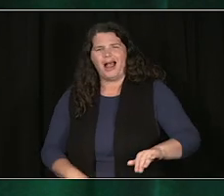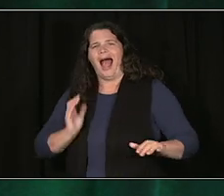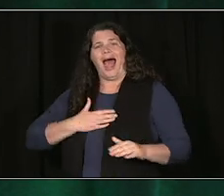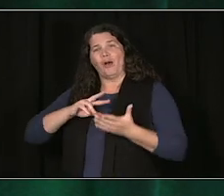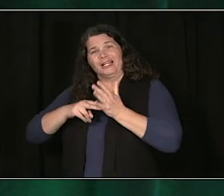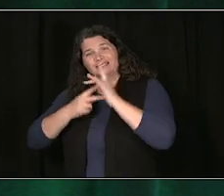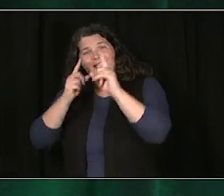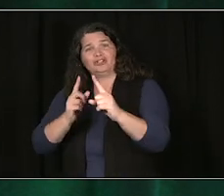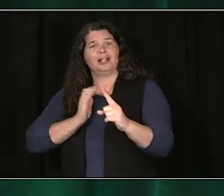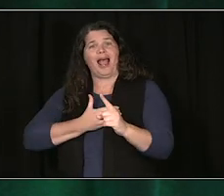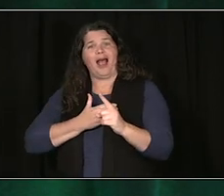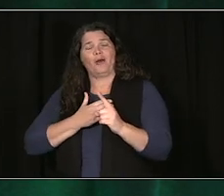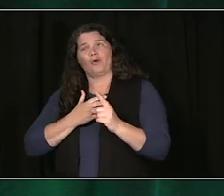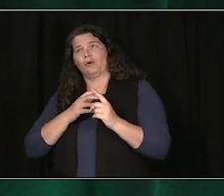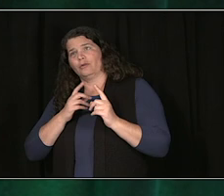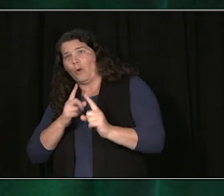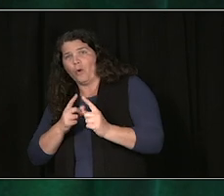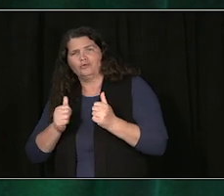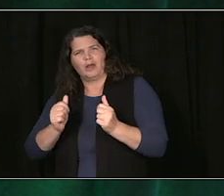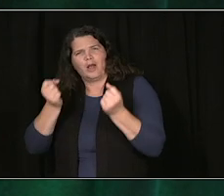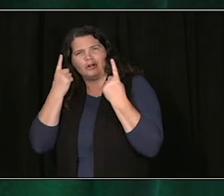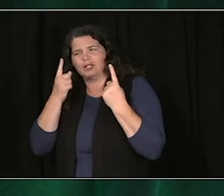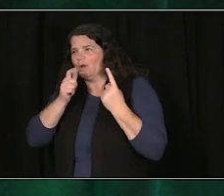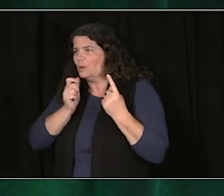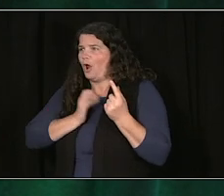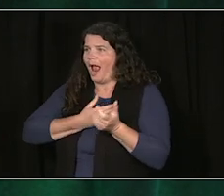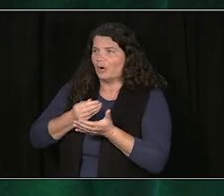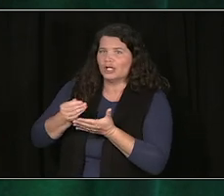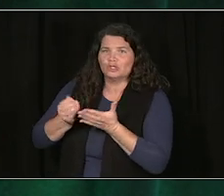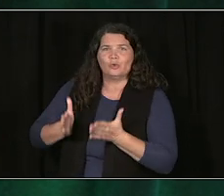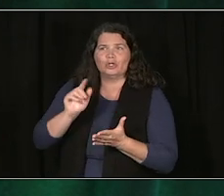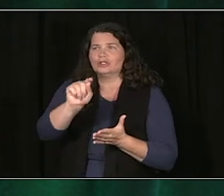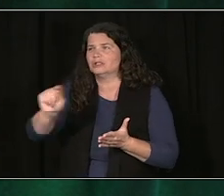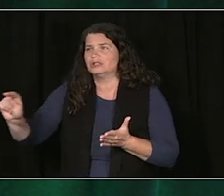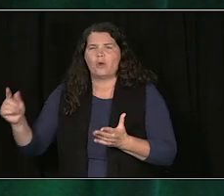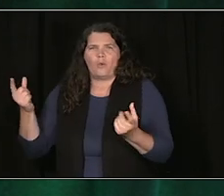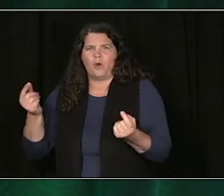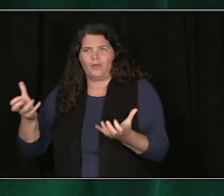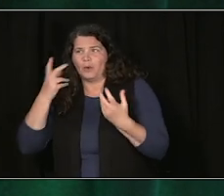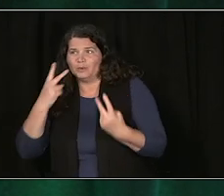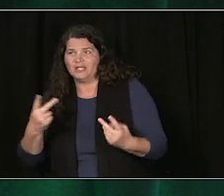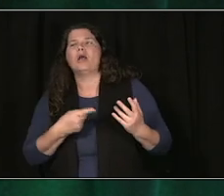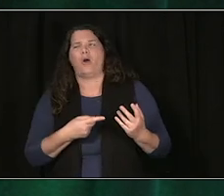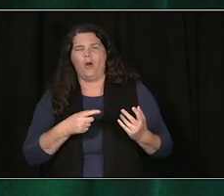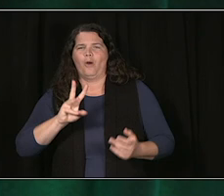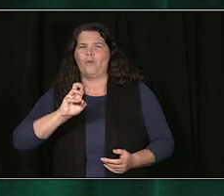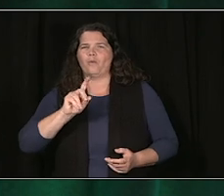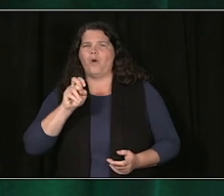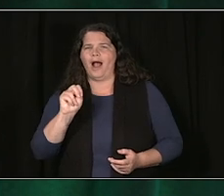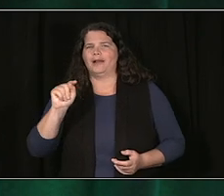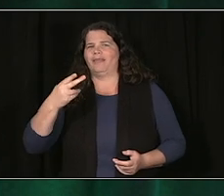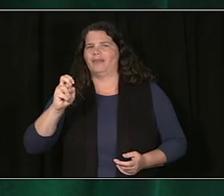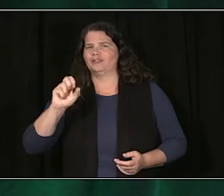objective is to understand our consumer better, to know what they want to see from us, and that was fully achieved through Widen the Screen. Not only